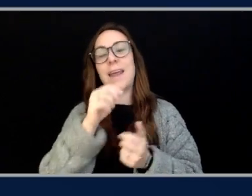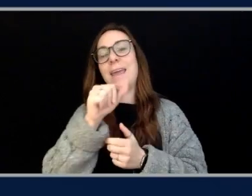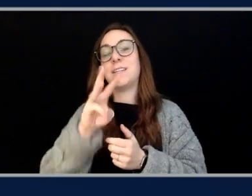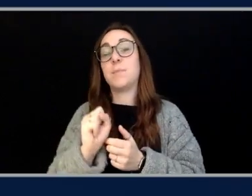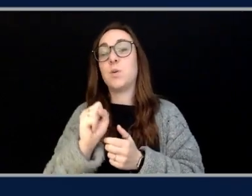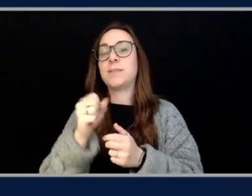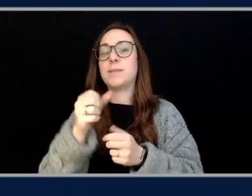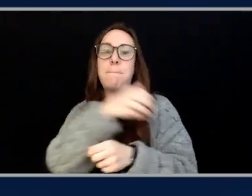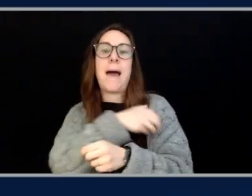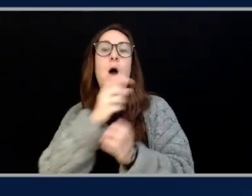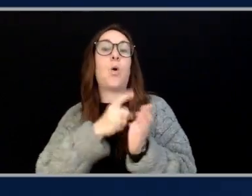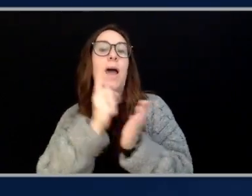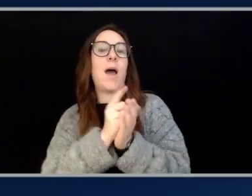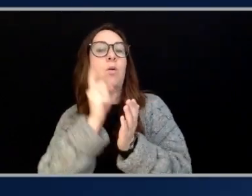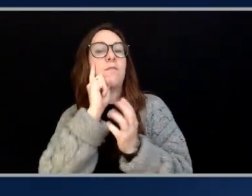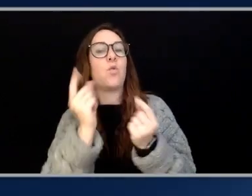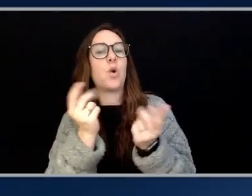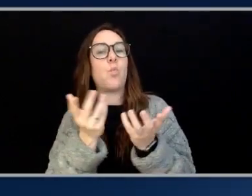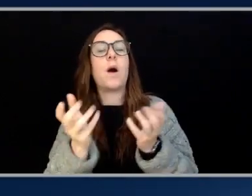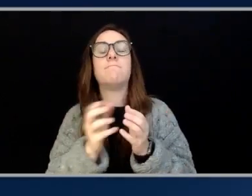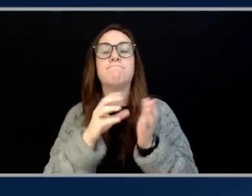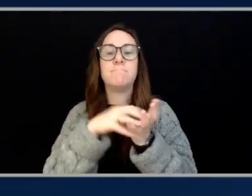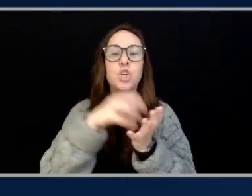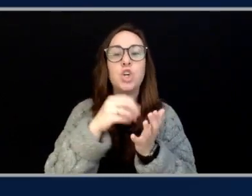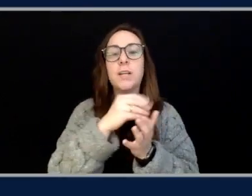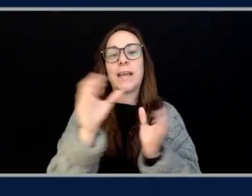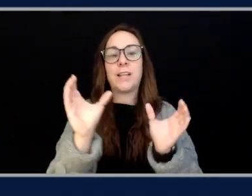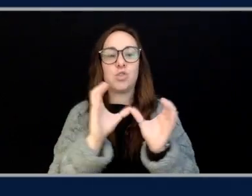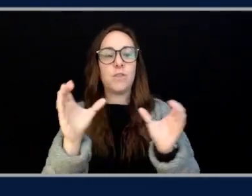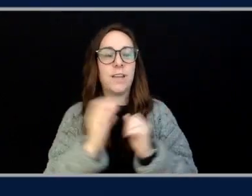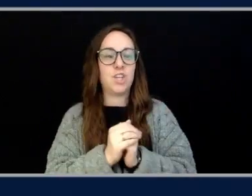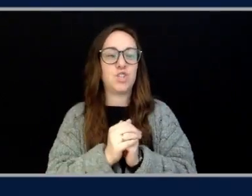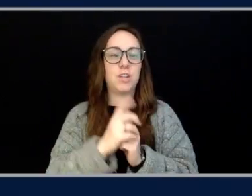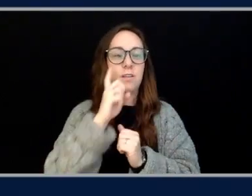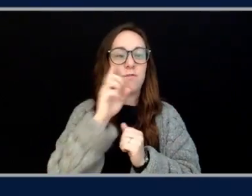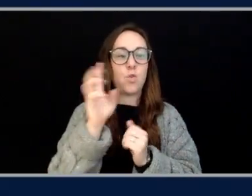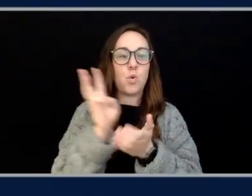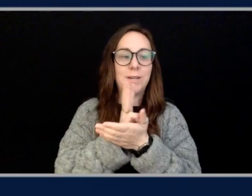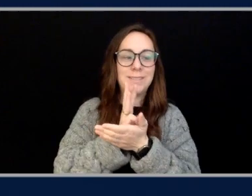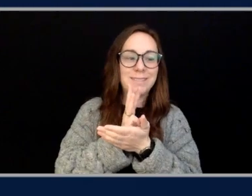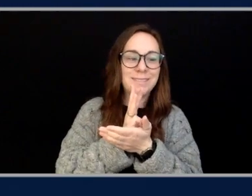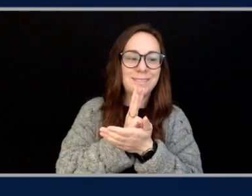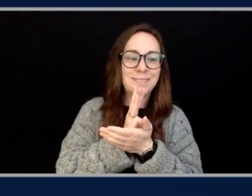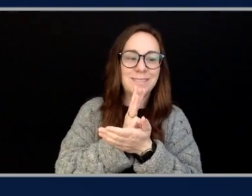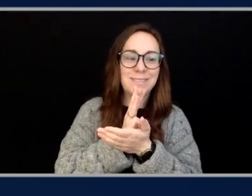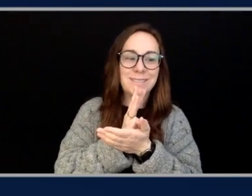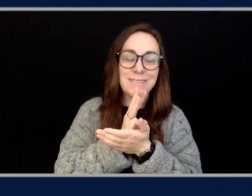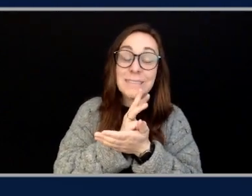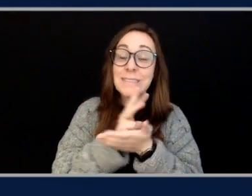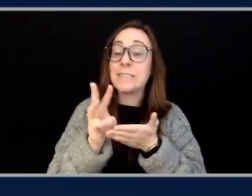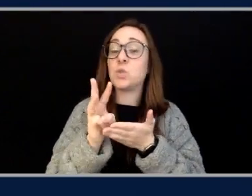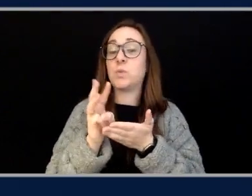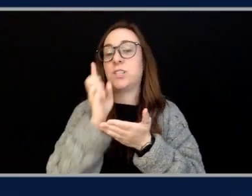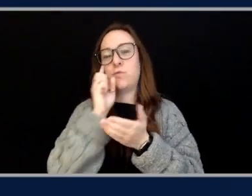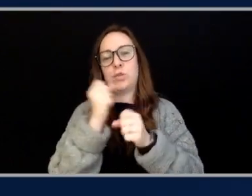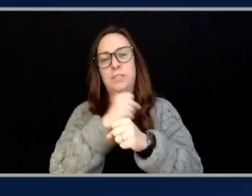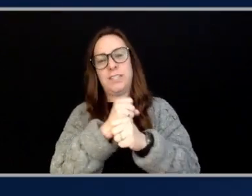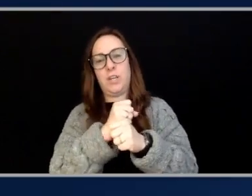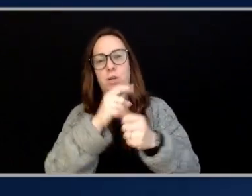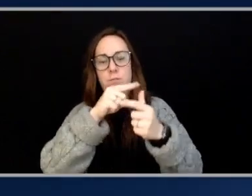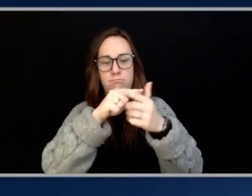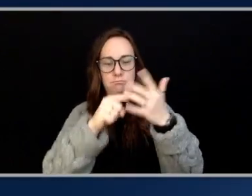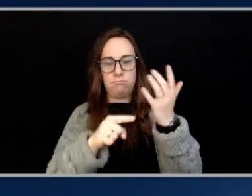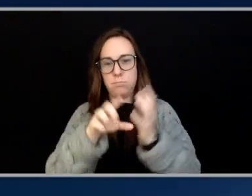AWS training and certification, where over 6 weeks, we went over the different security domains of the security